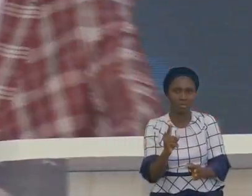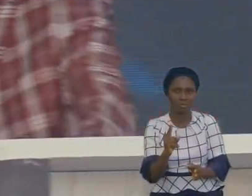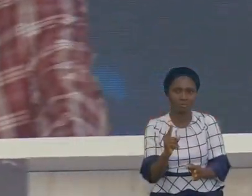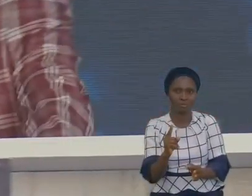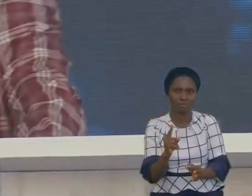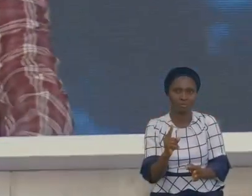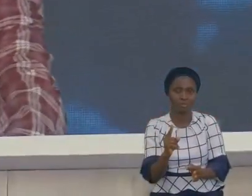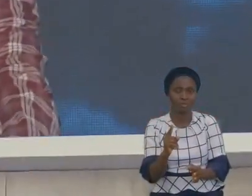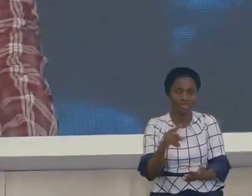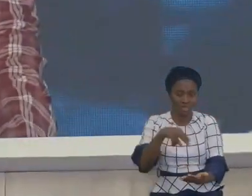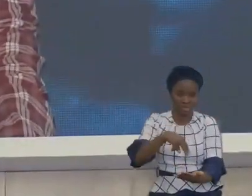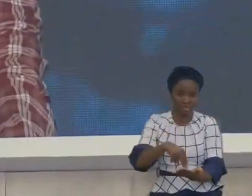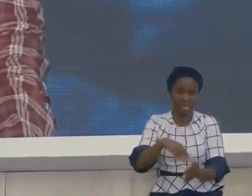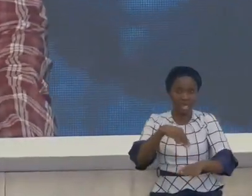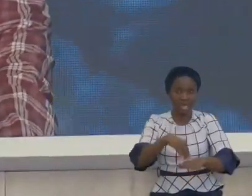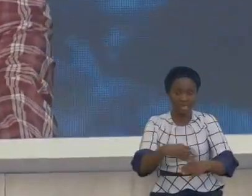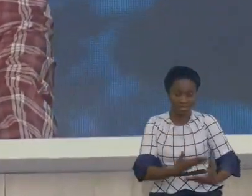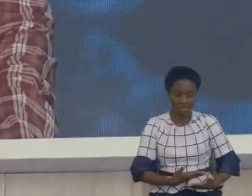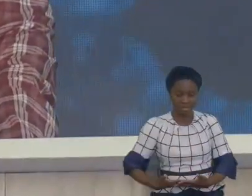Nobody is born a doctor.